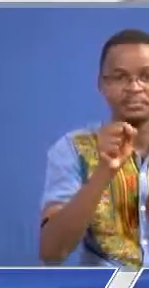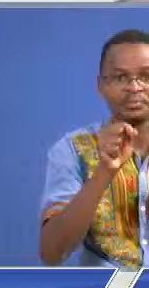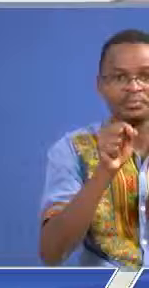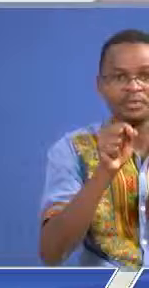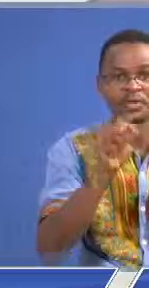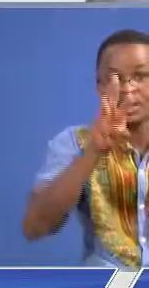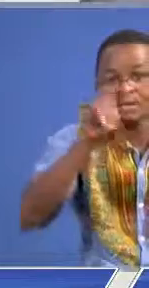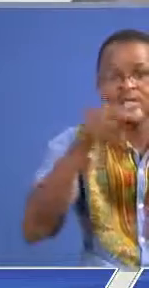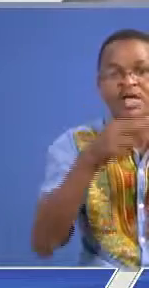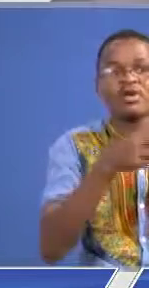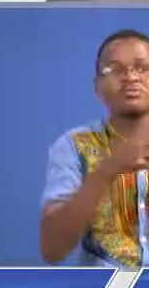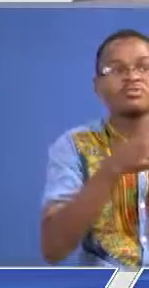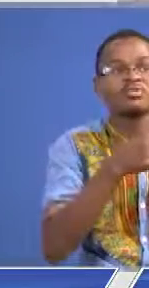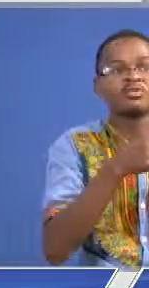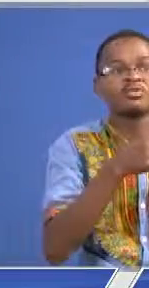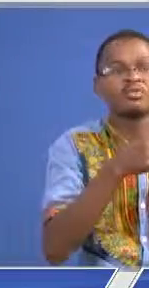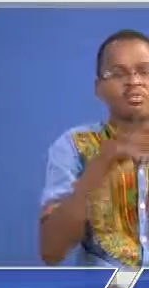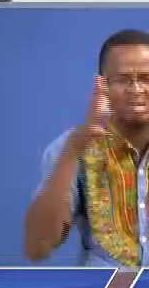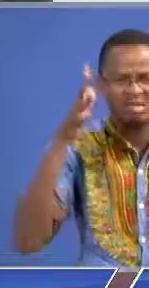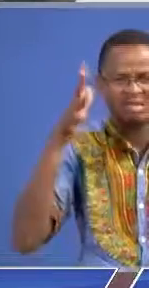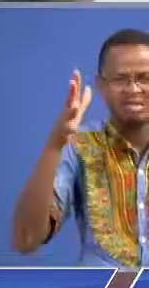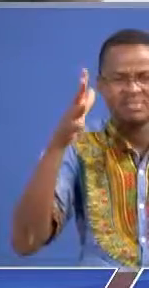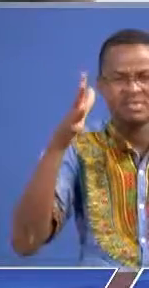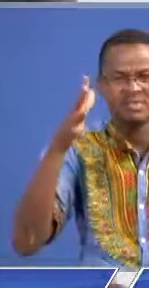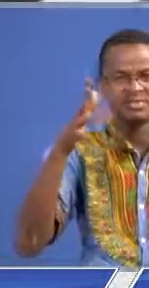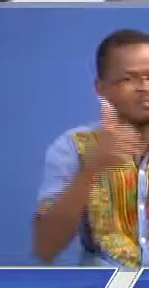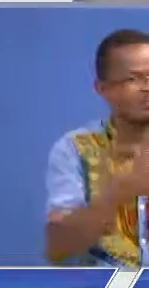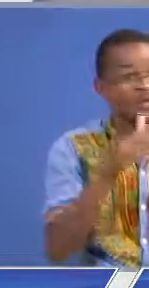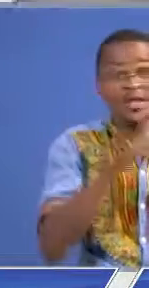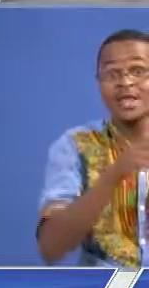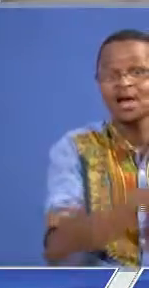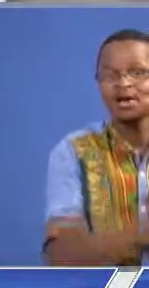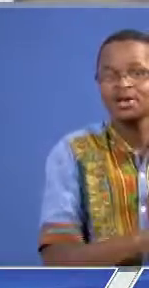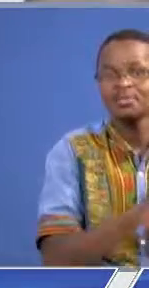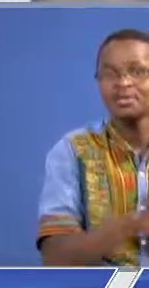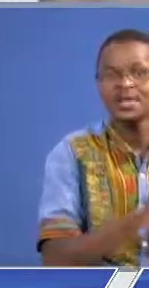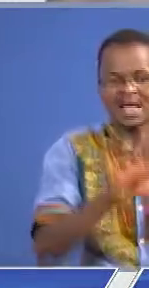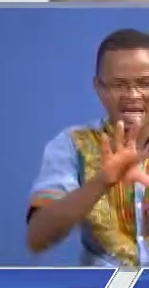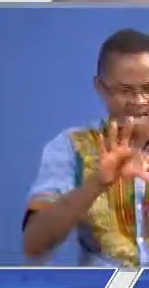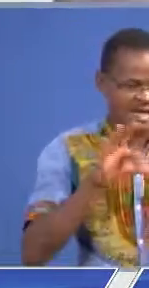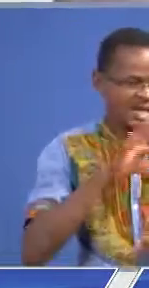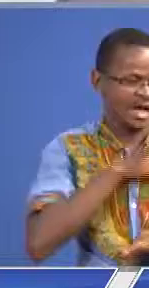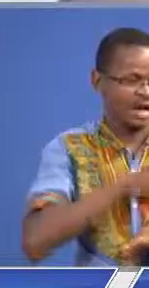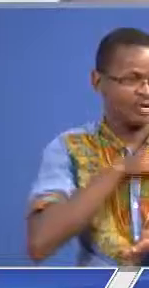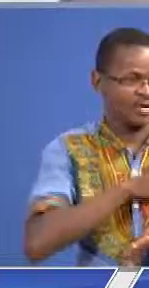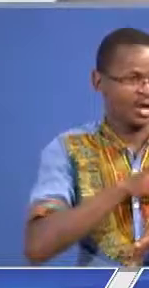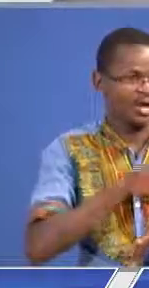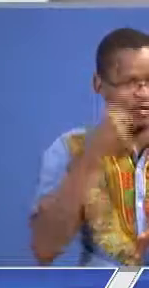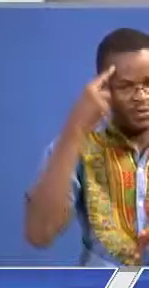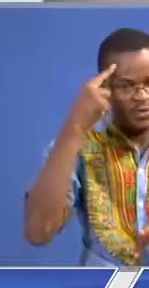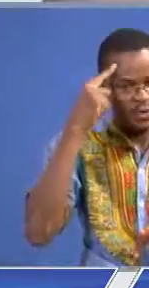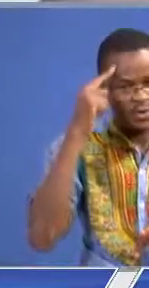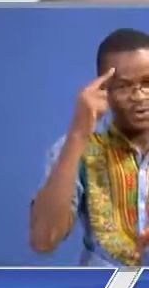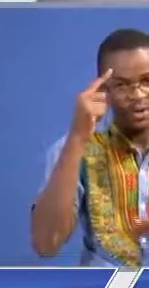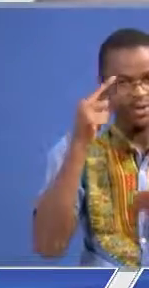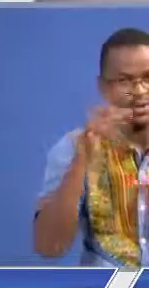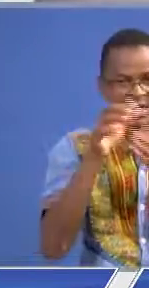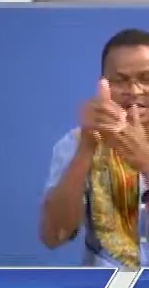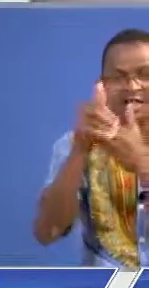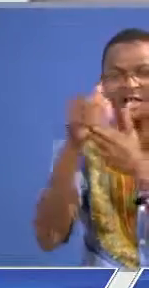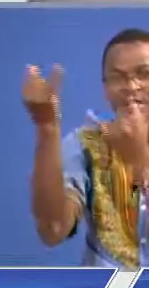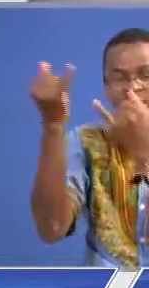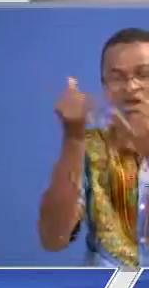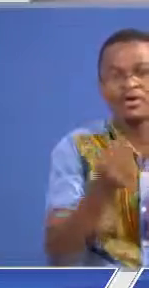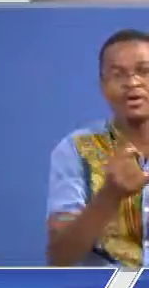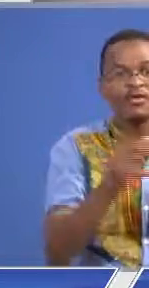Yoweri Kaguta Museveni was a big mockery to the country. He's taking advantage of being the leading importer of